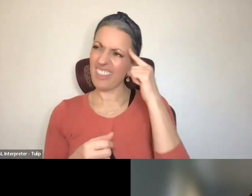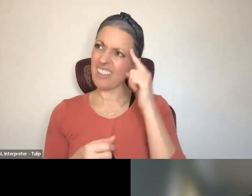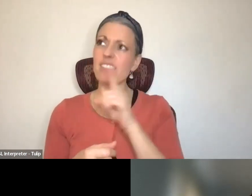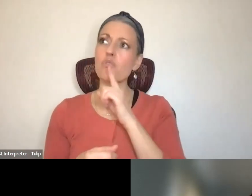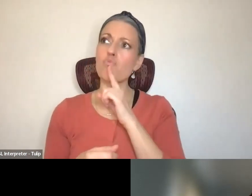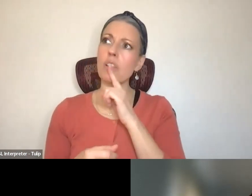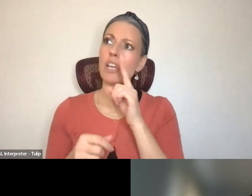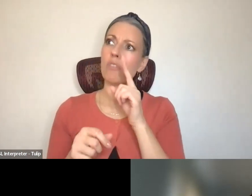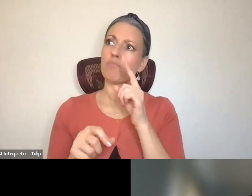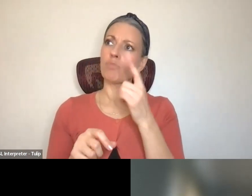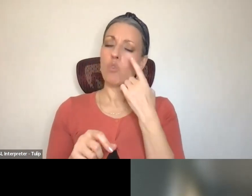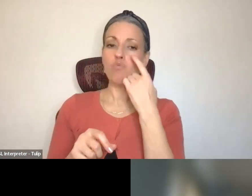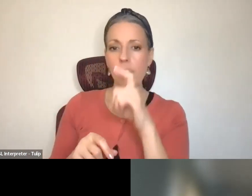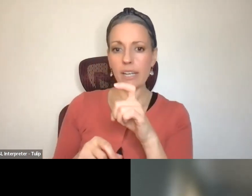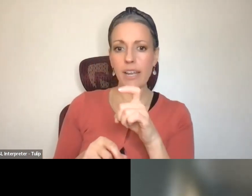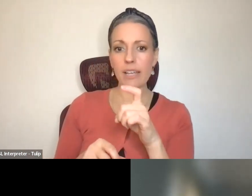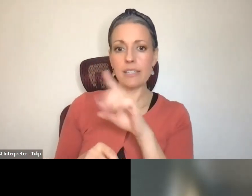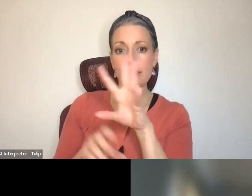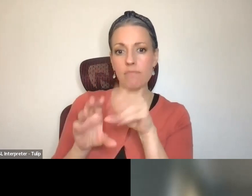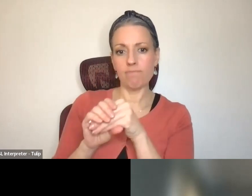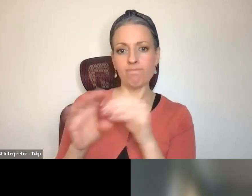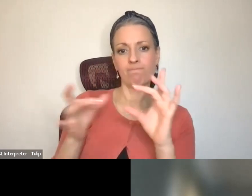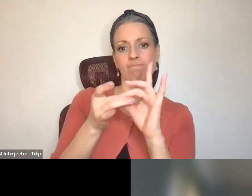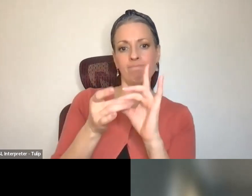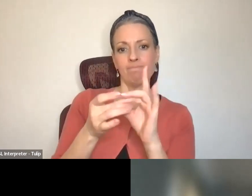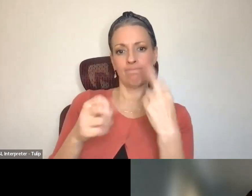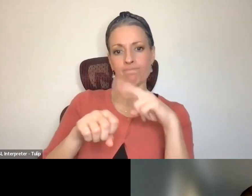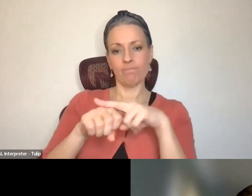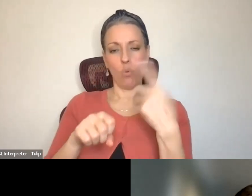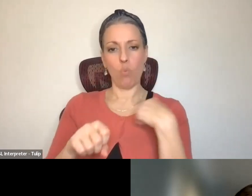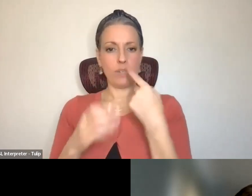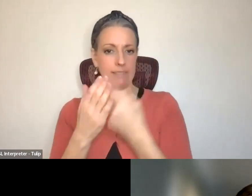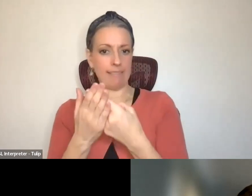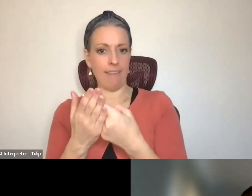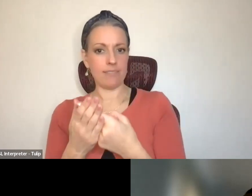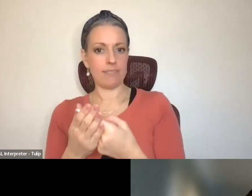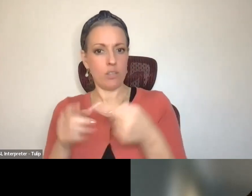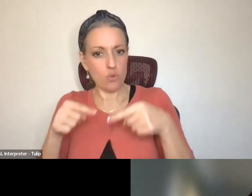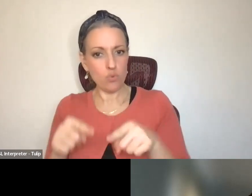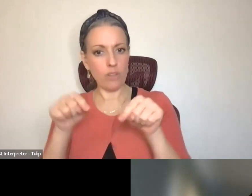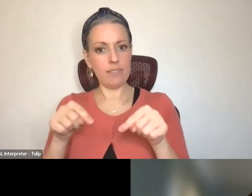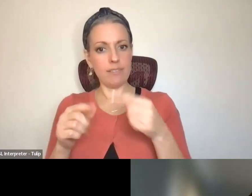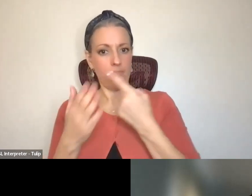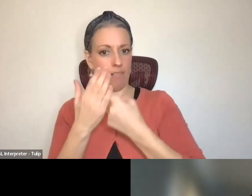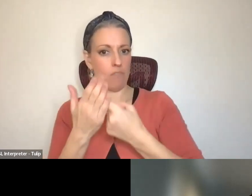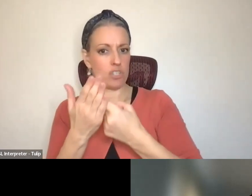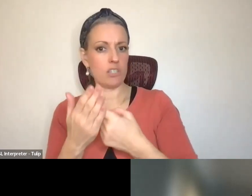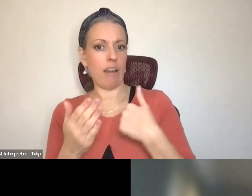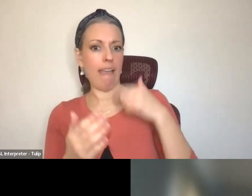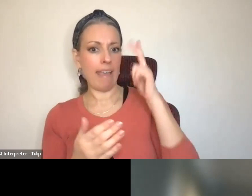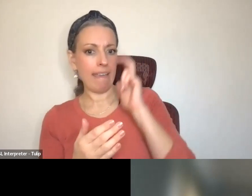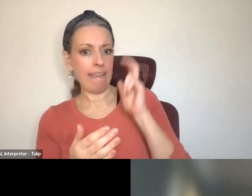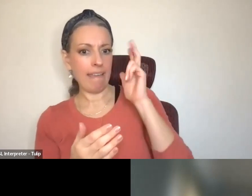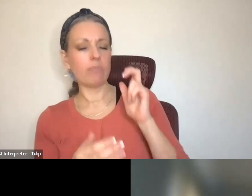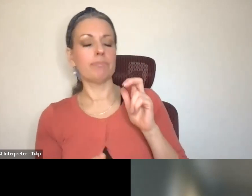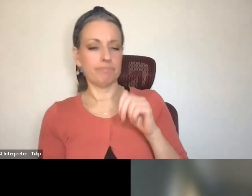in recognition of the interconnected nature of what we're talking about. During this conversation, I'm hearing and